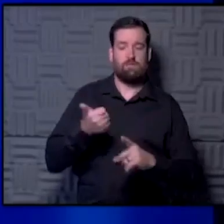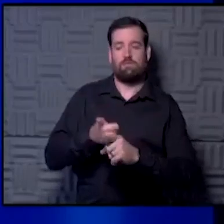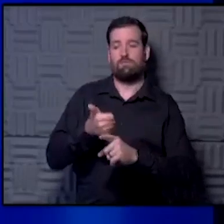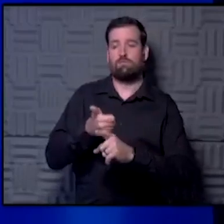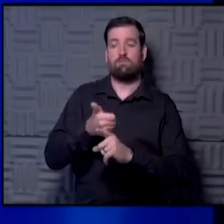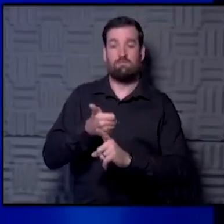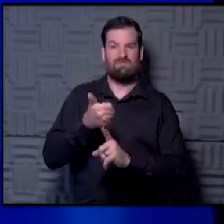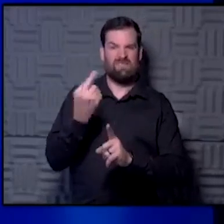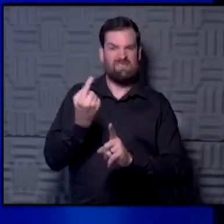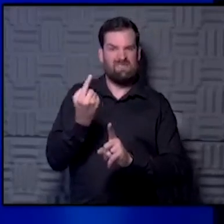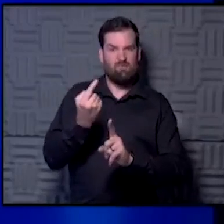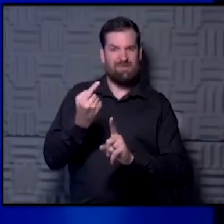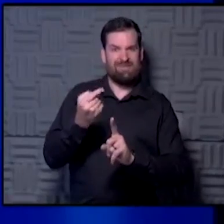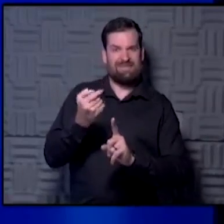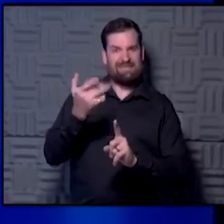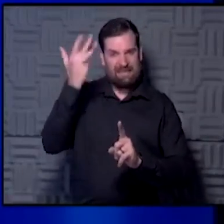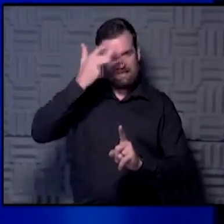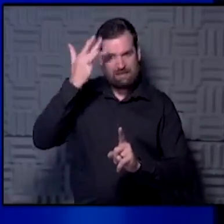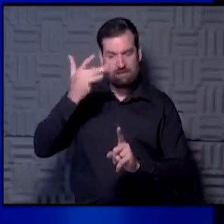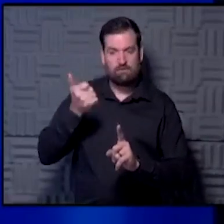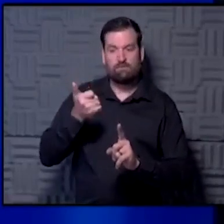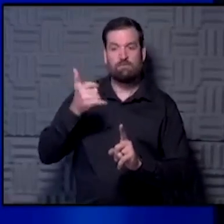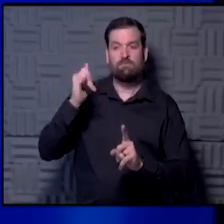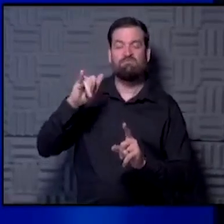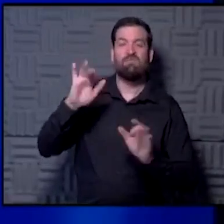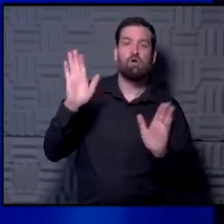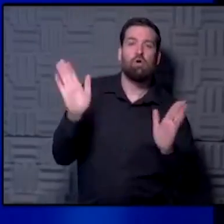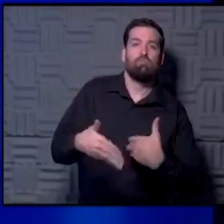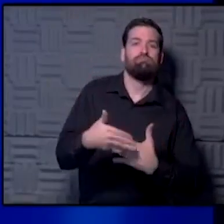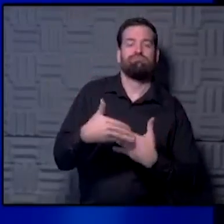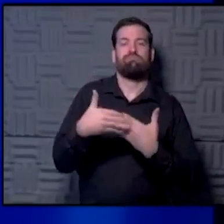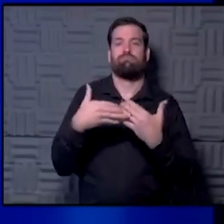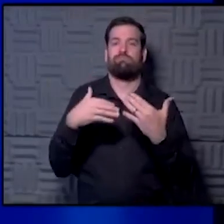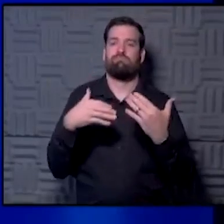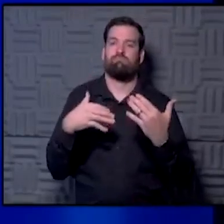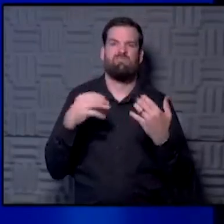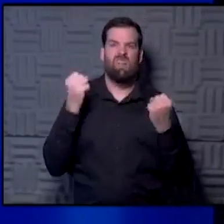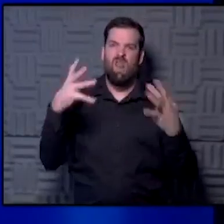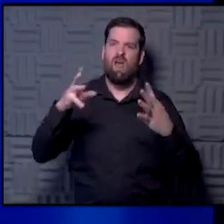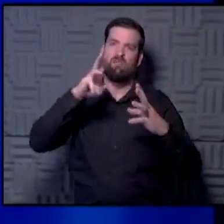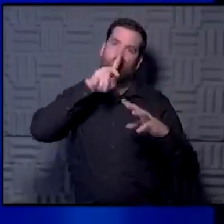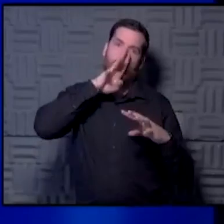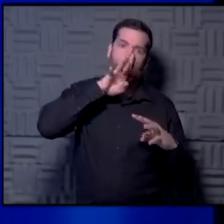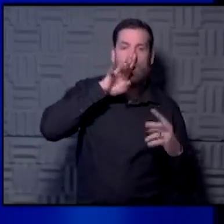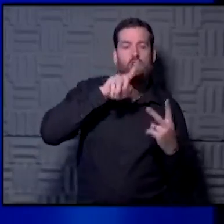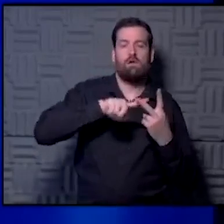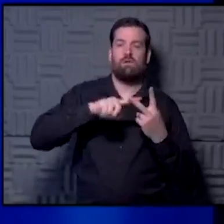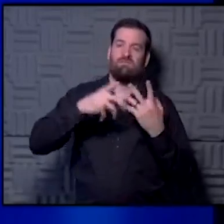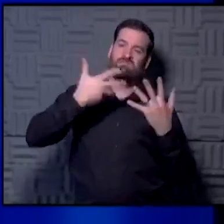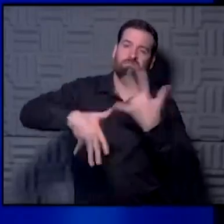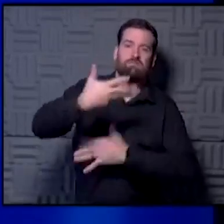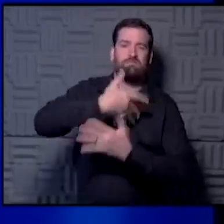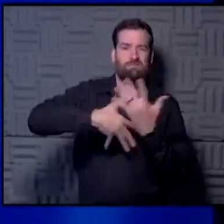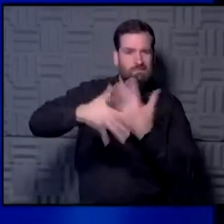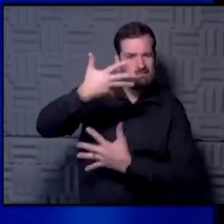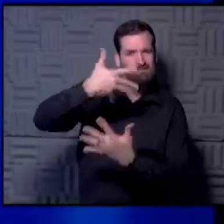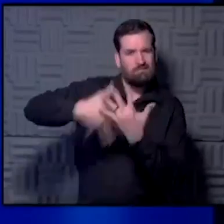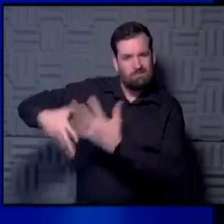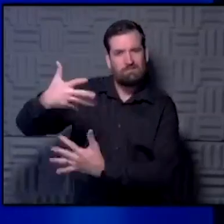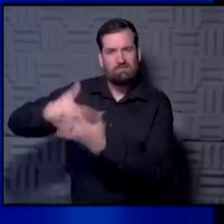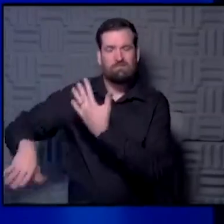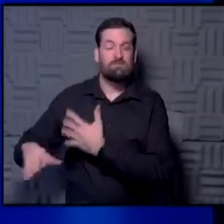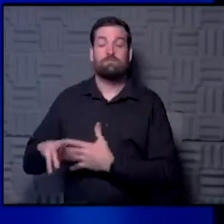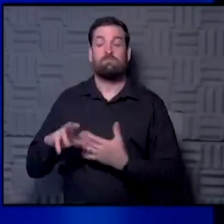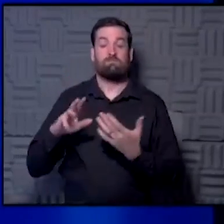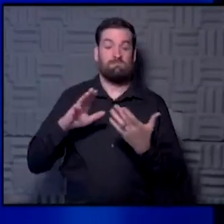and because the dynamic of that event, closed room, lots of talking, lots of close contact, that because